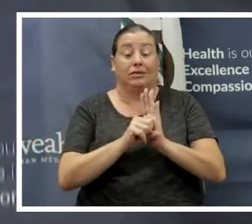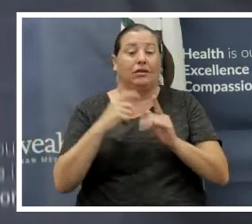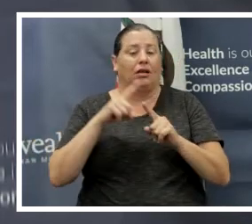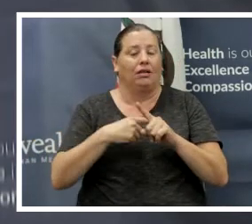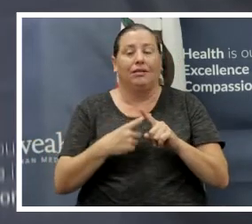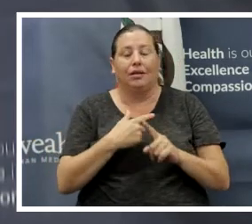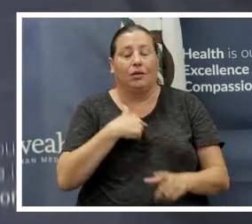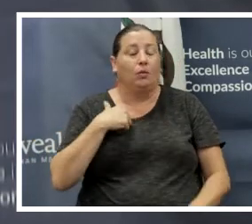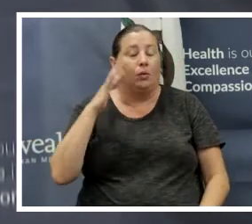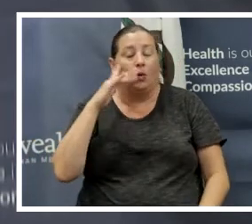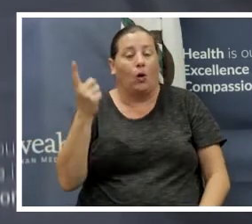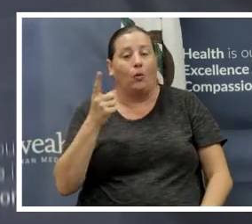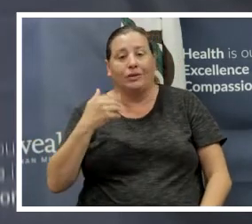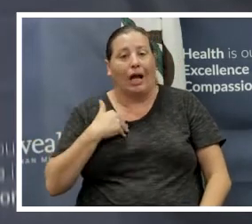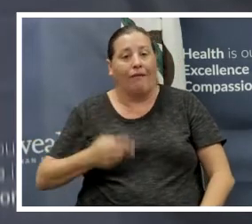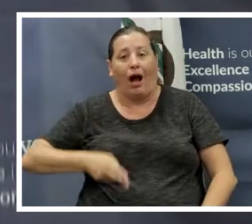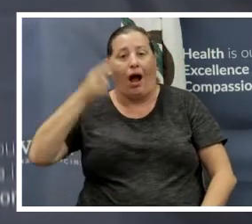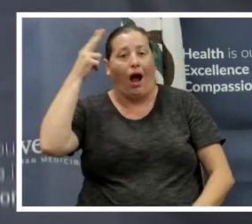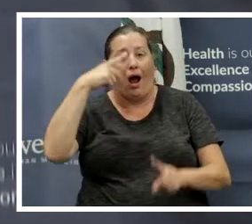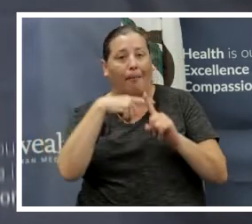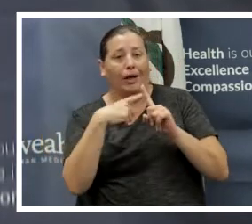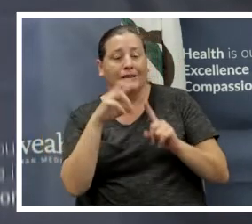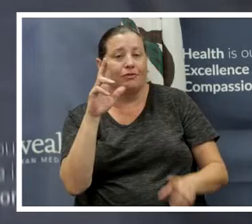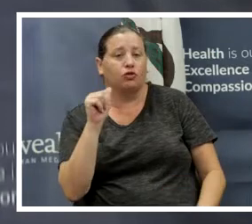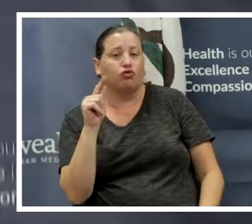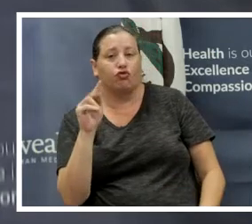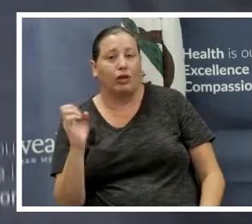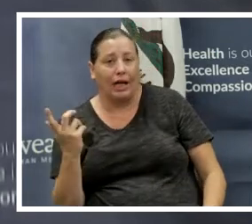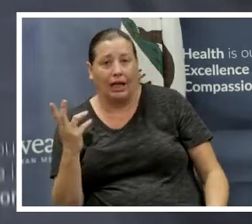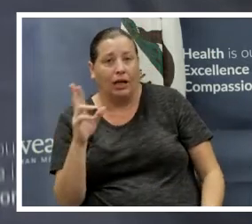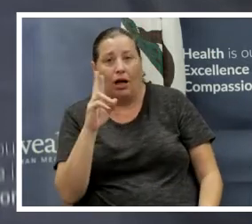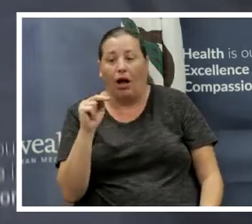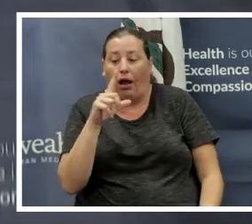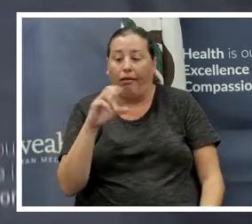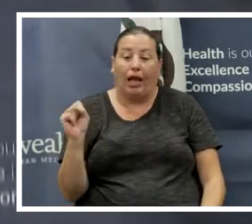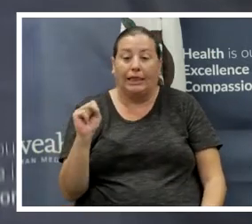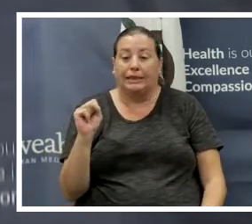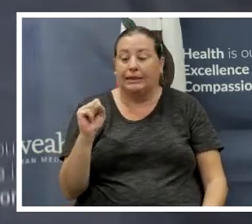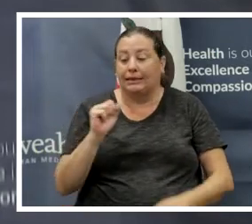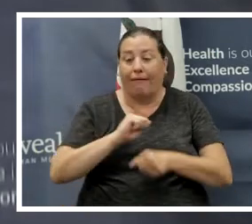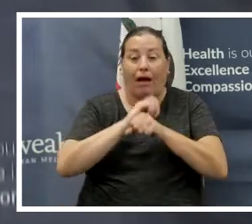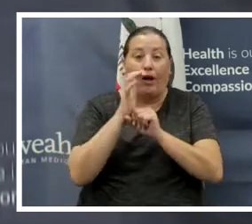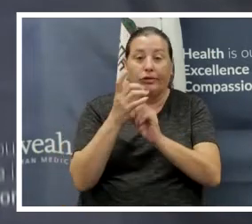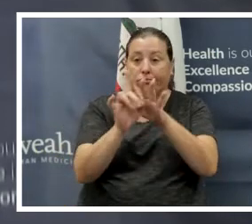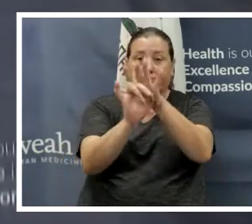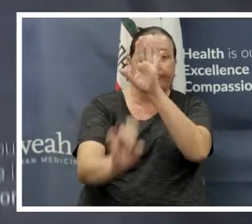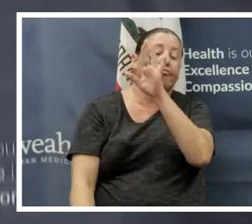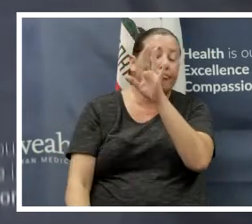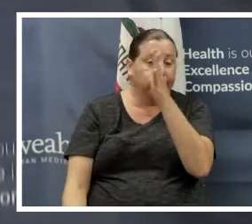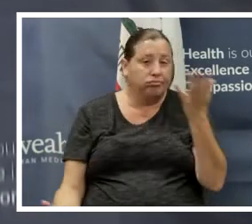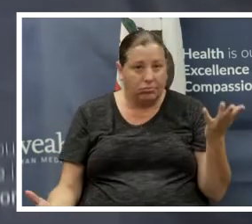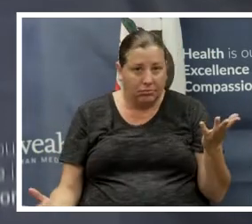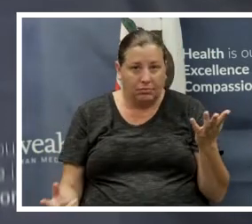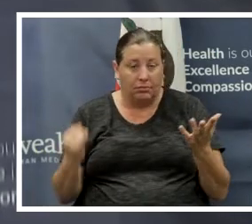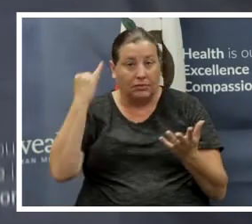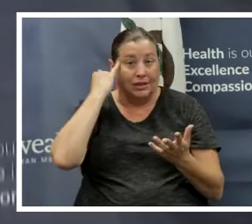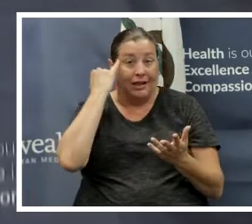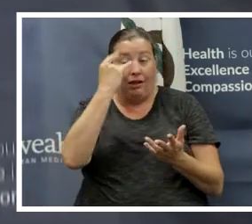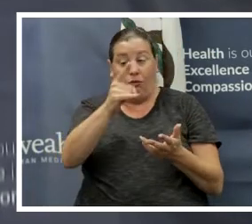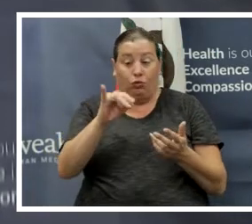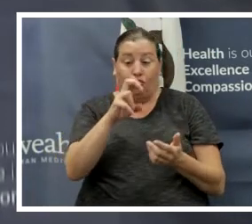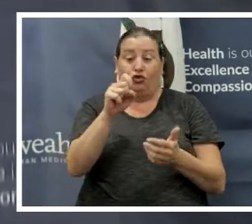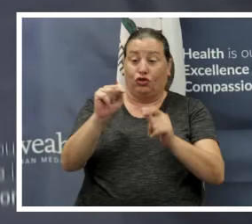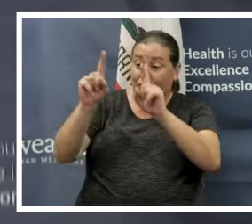chronically high positivity rate unless the virus just literally starts disappearing. Because if you just test symptomatic